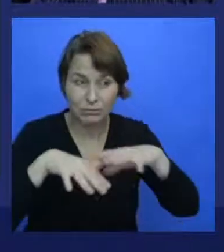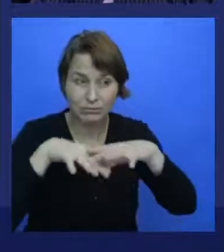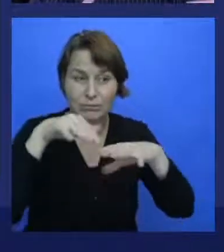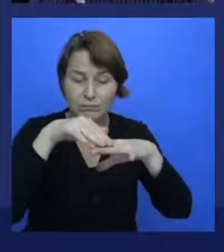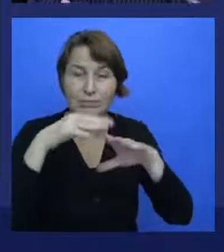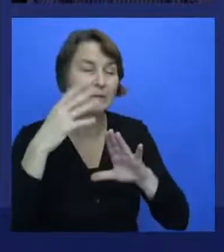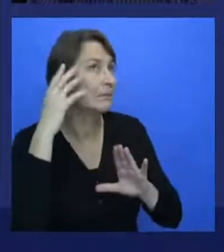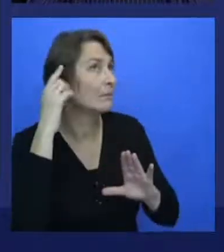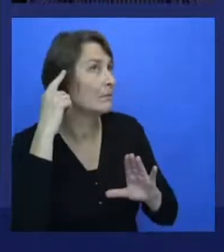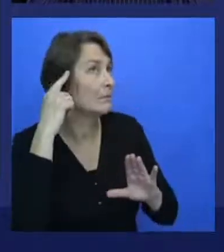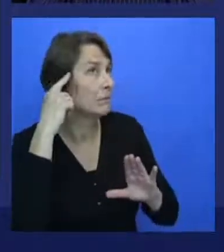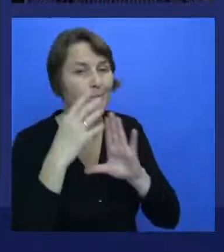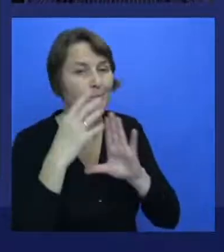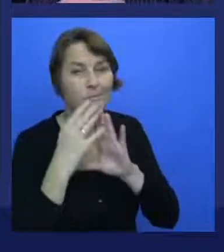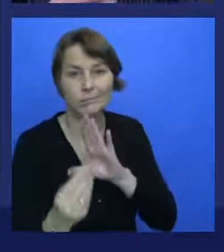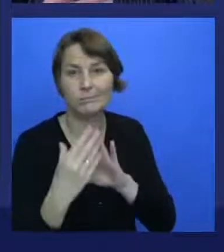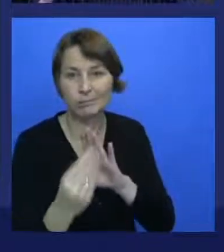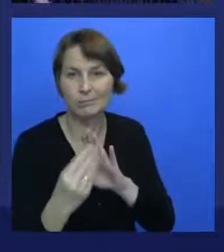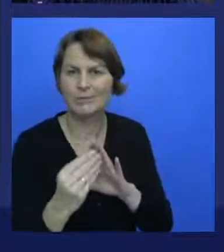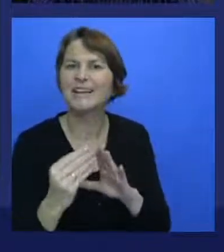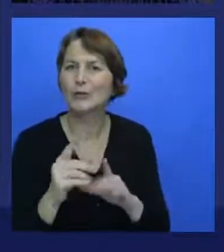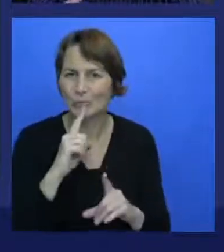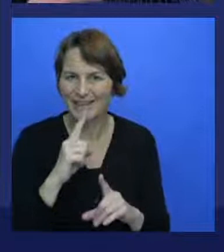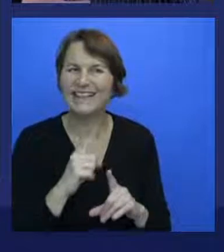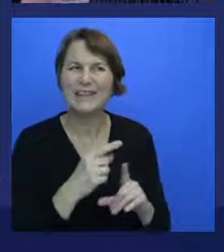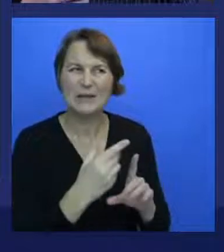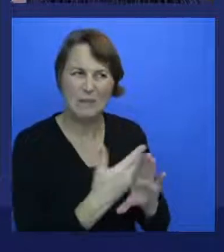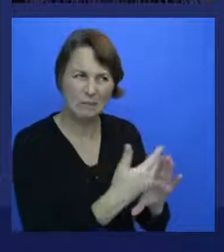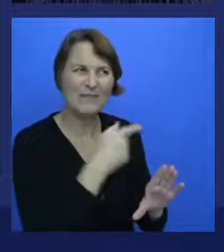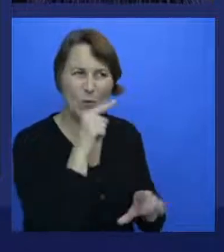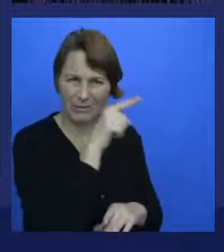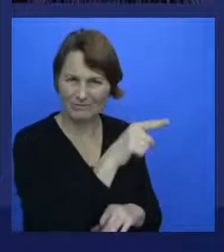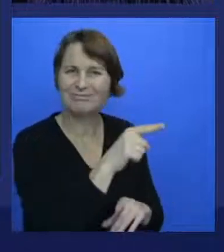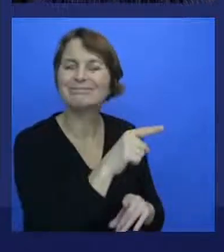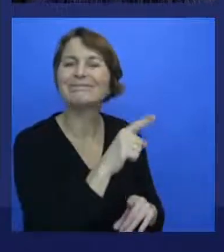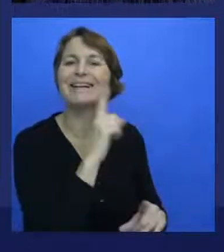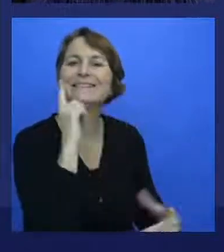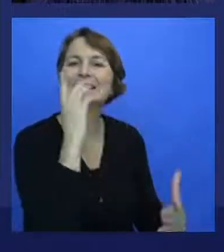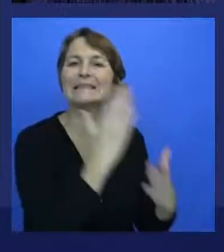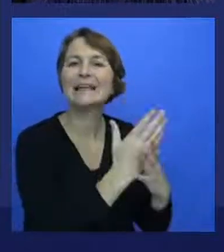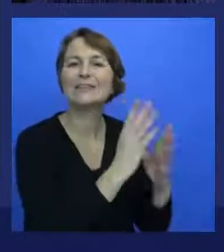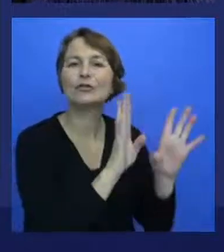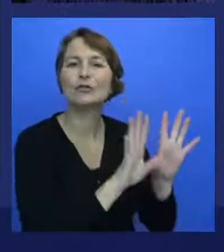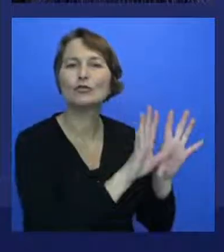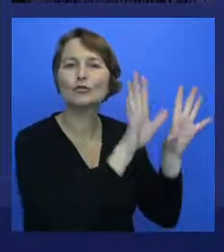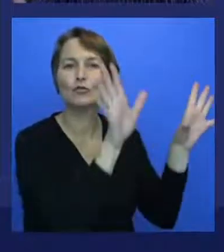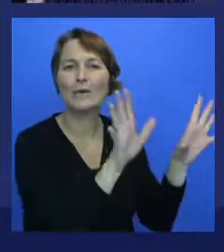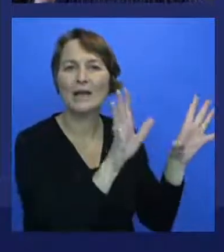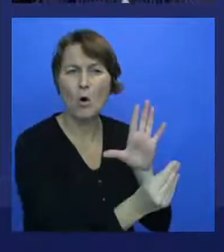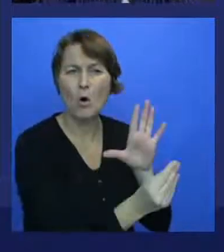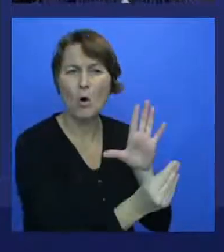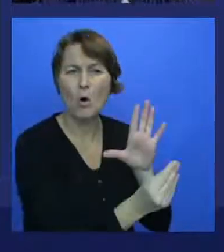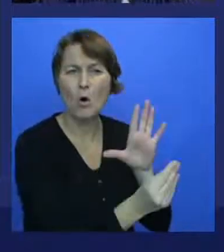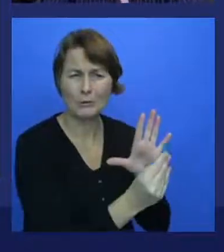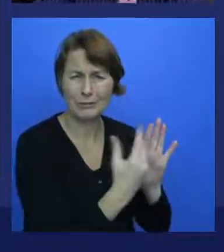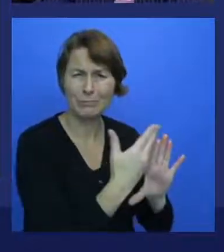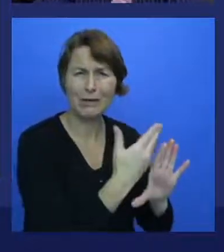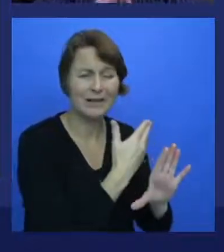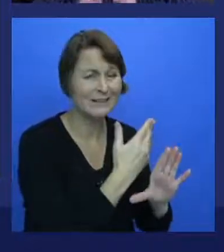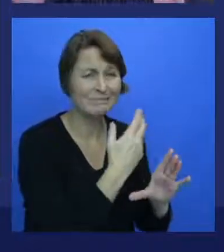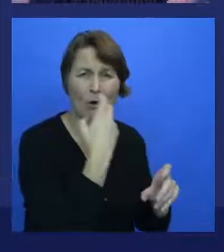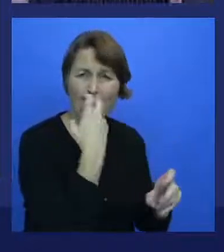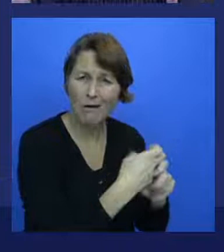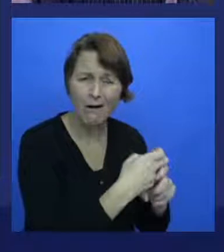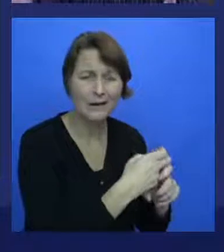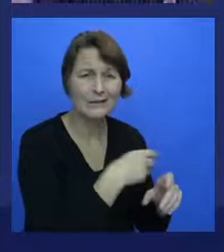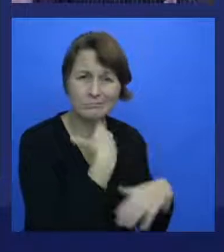was much more that decision tree model, and it required a lot of training. It was much more difficult to make voice recognition work. And then along came Siri, and it